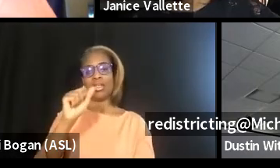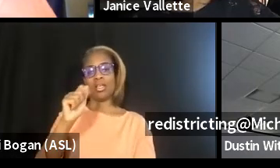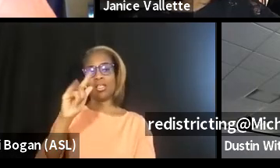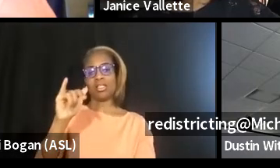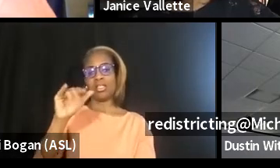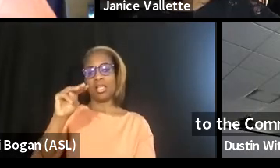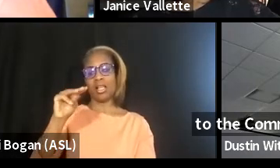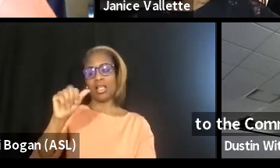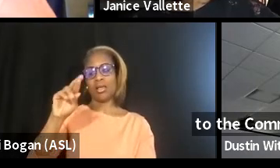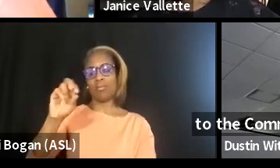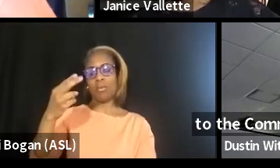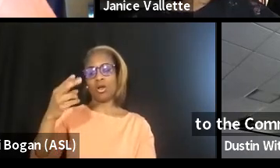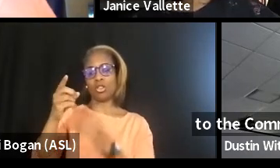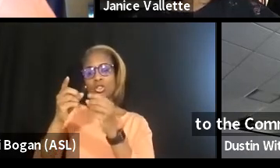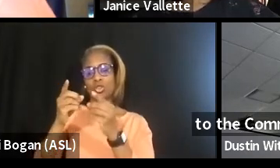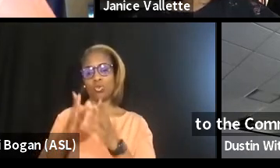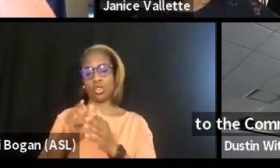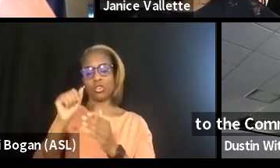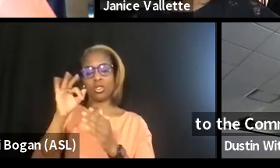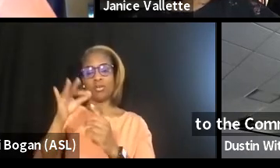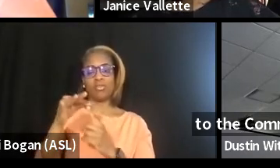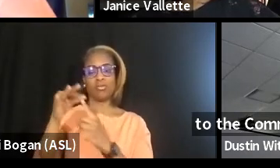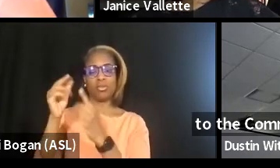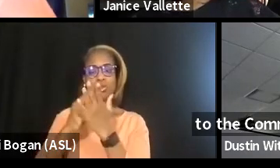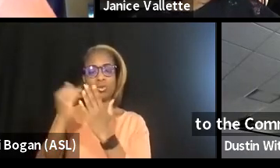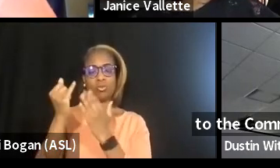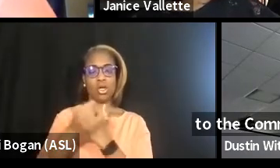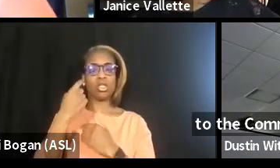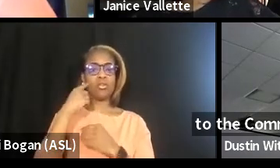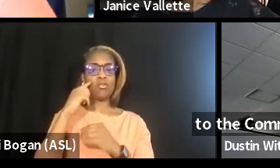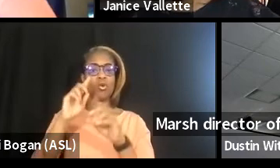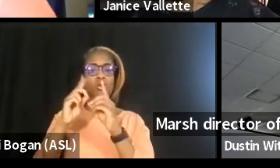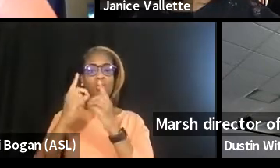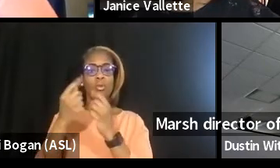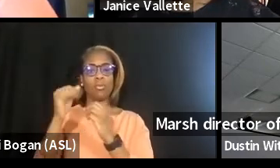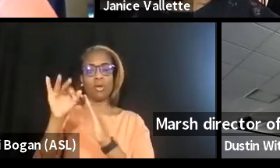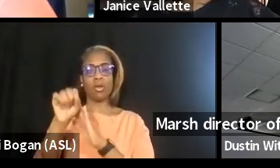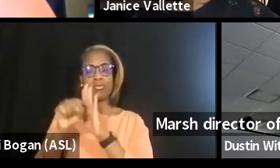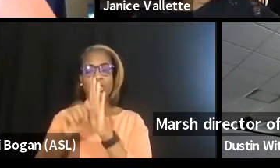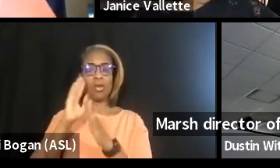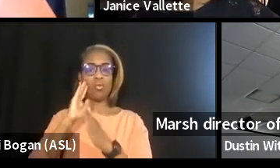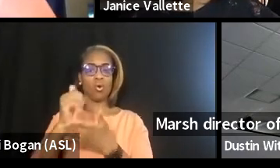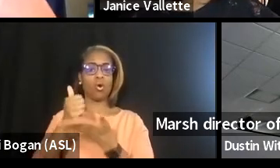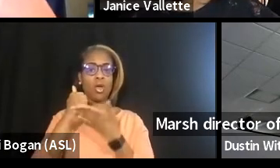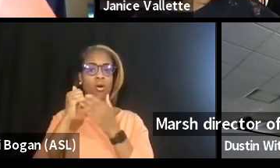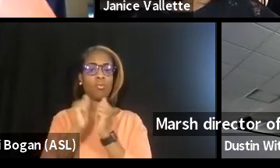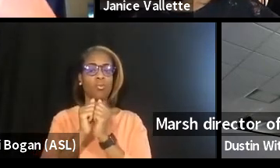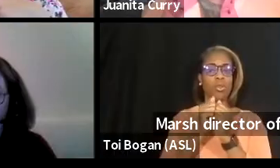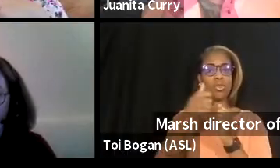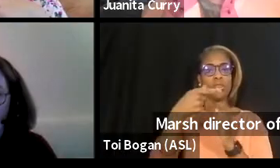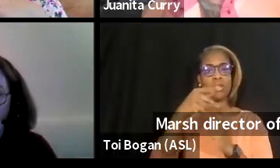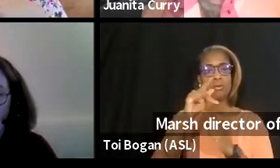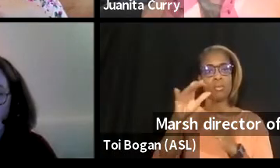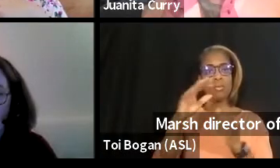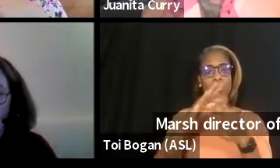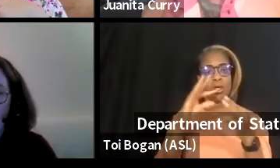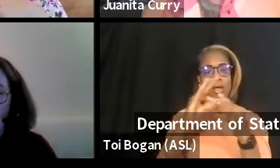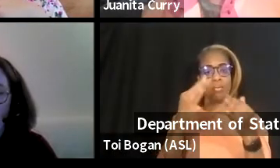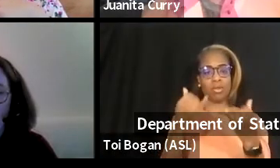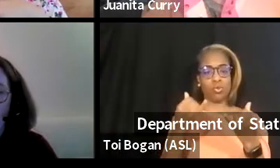Special Projects for the Michigan Department of State, will assist us with a public comment procedure. Sally,